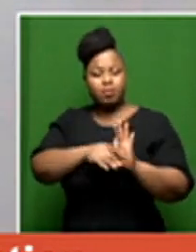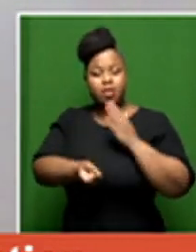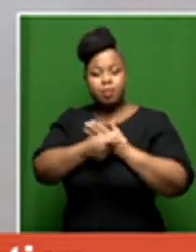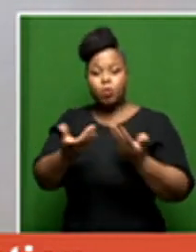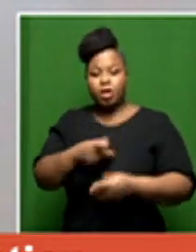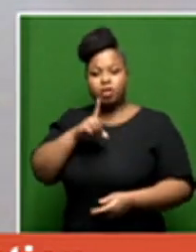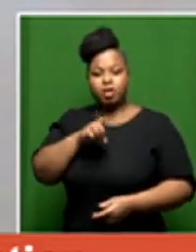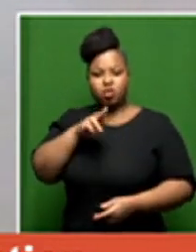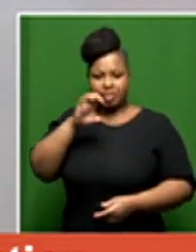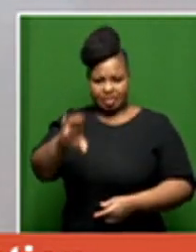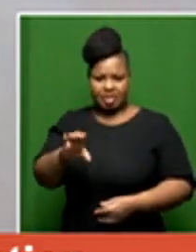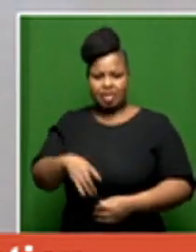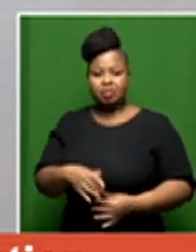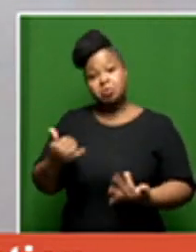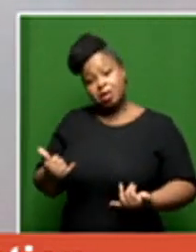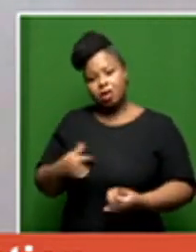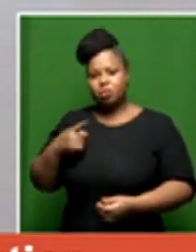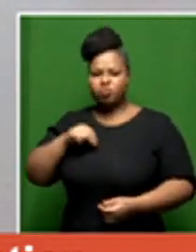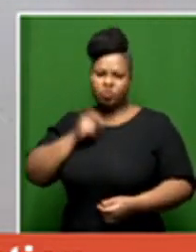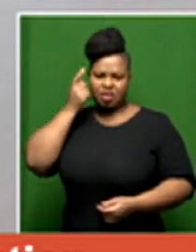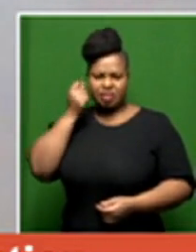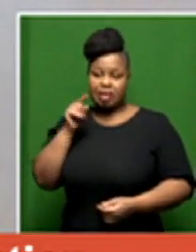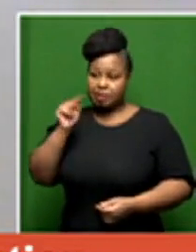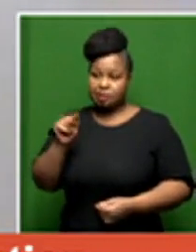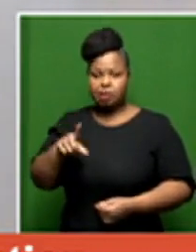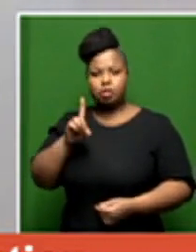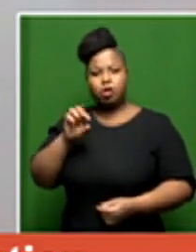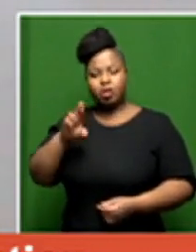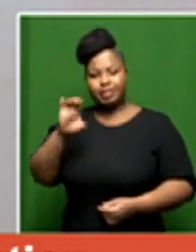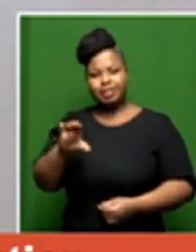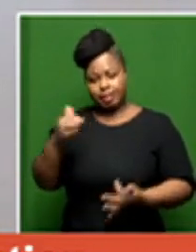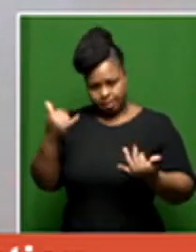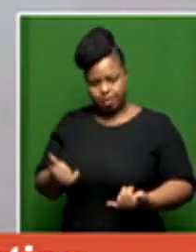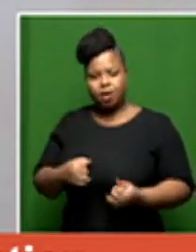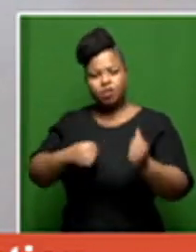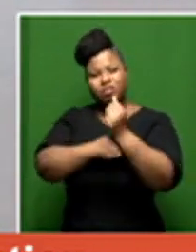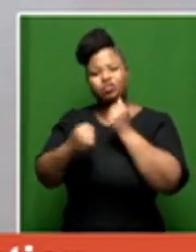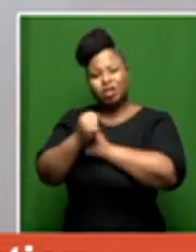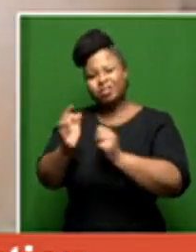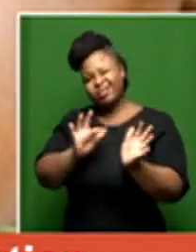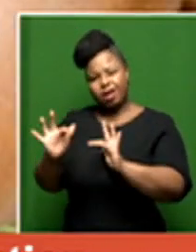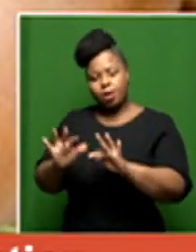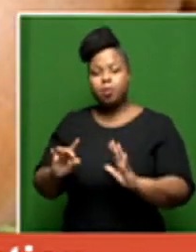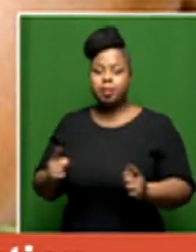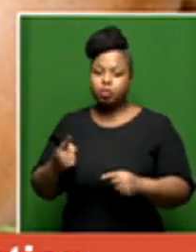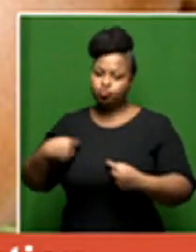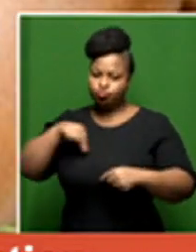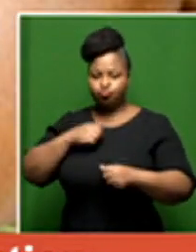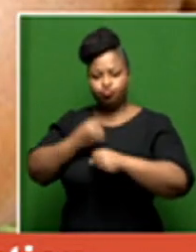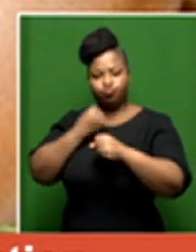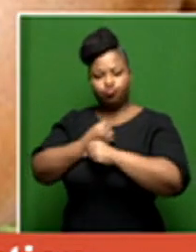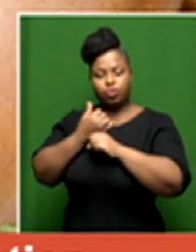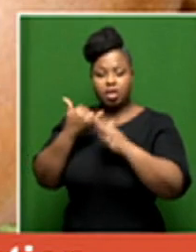in DRC. And we do understand the context in which DRC is in terms of the structures. But we are working,